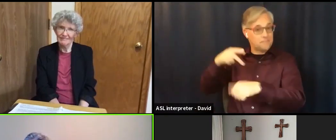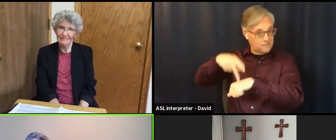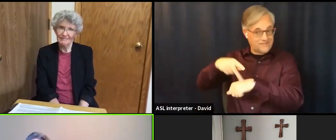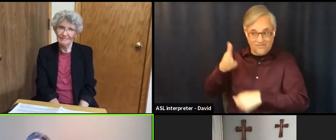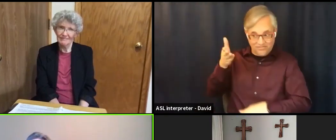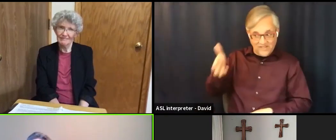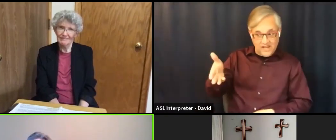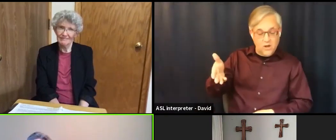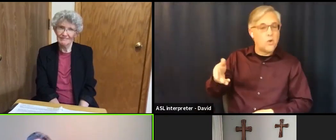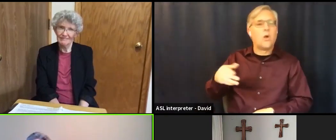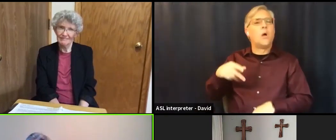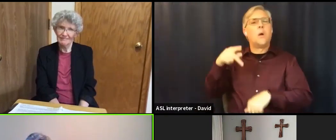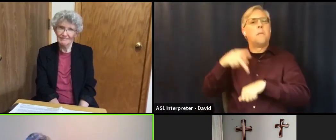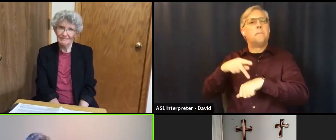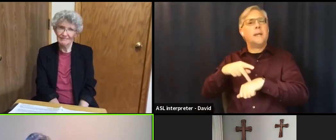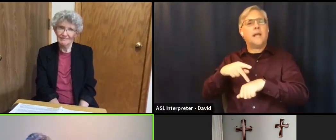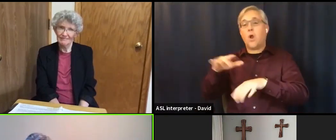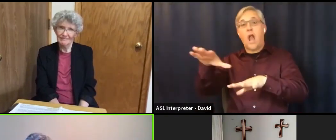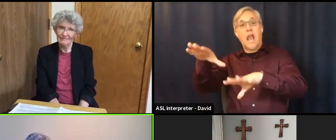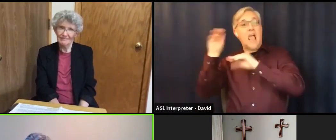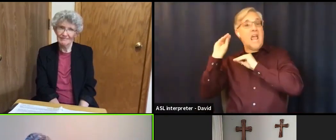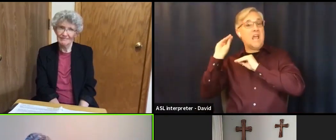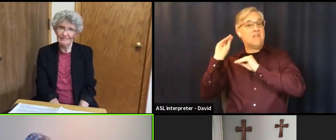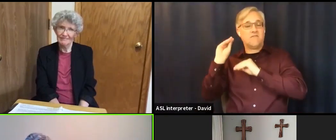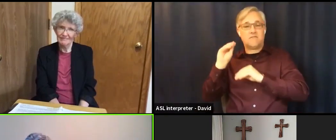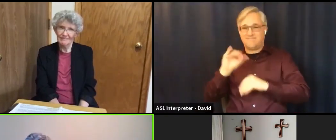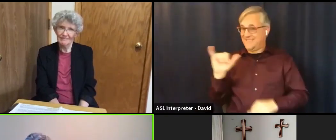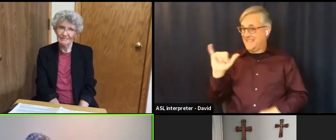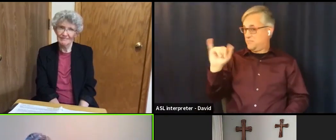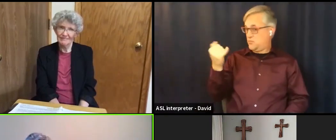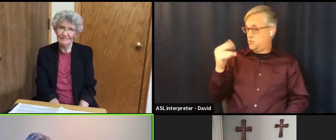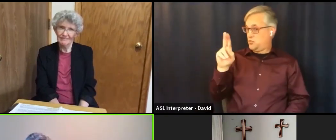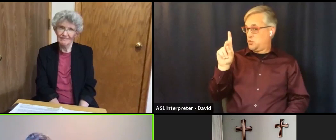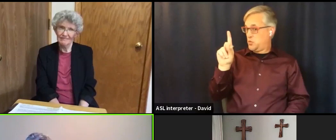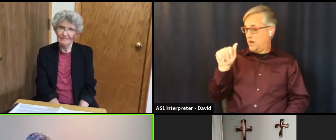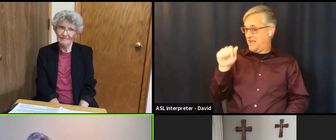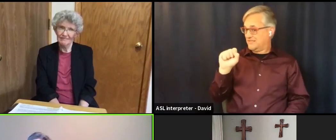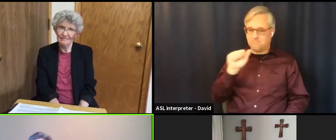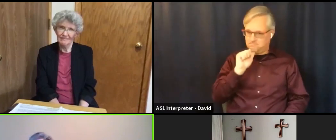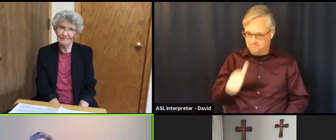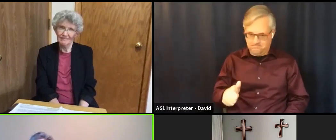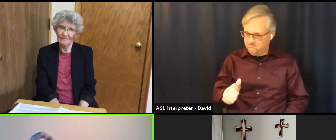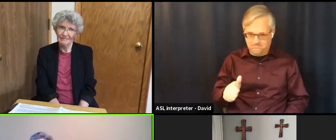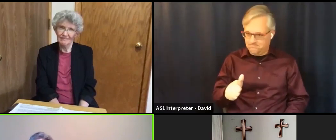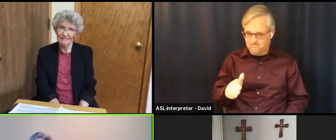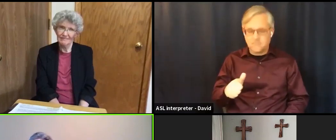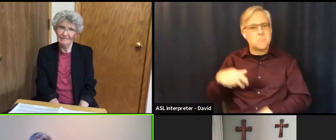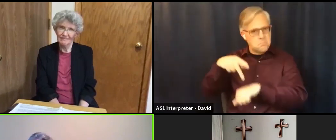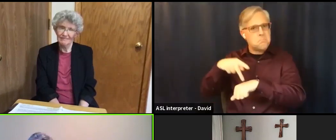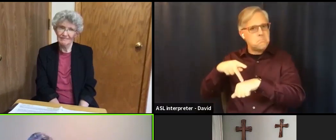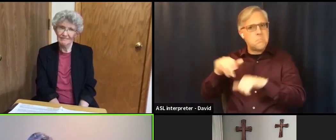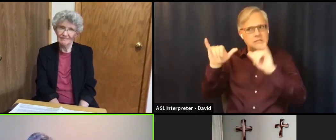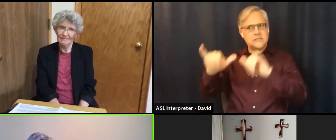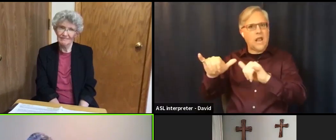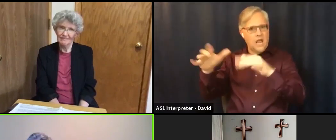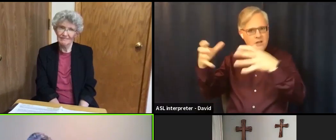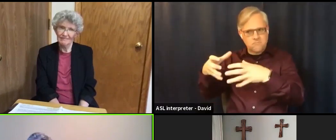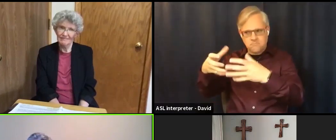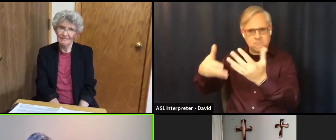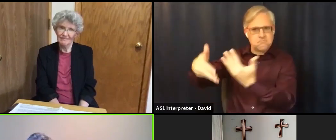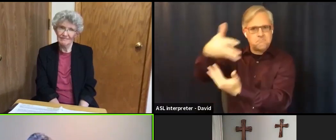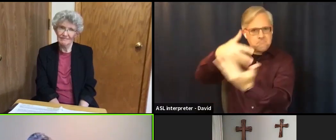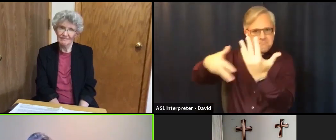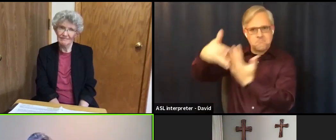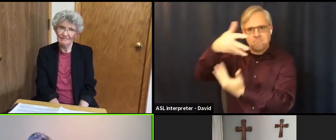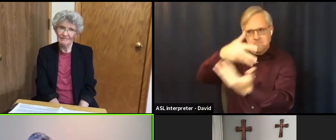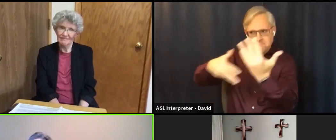the way that Judas did. he stays with the disciples, but